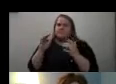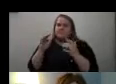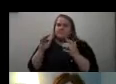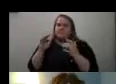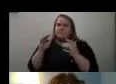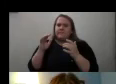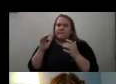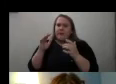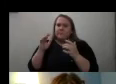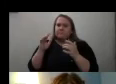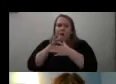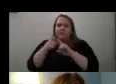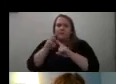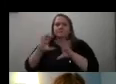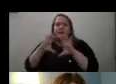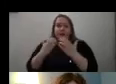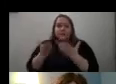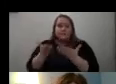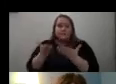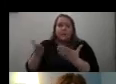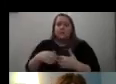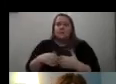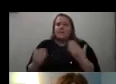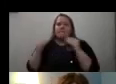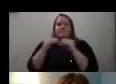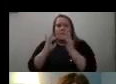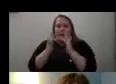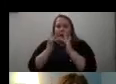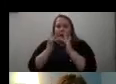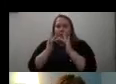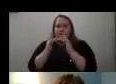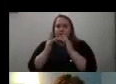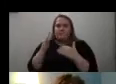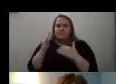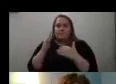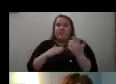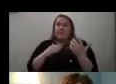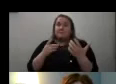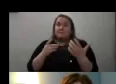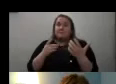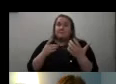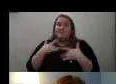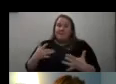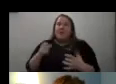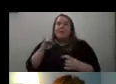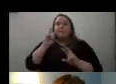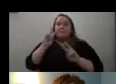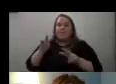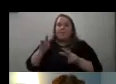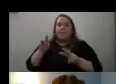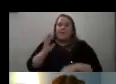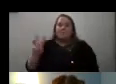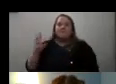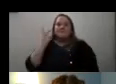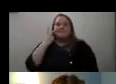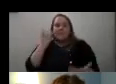classes, things we're all offering. There's actually far more online, perhaps, than we would have been doing in life. I think if you check out our websites and see what